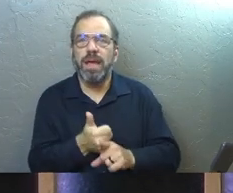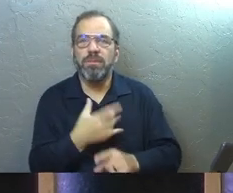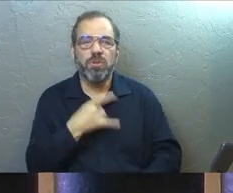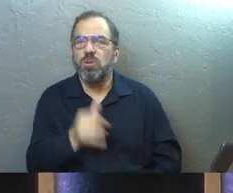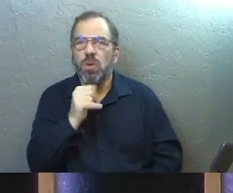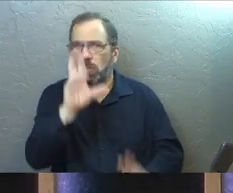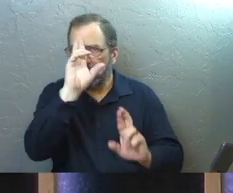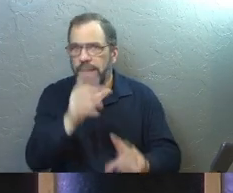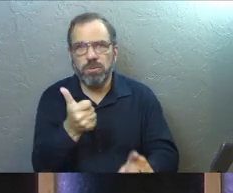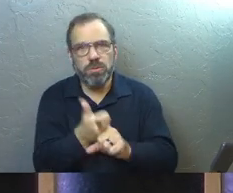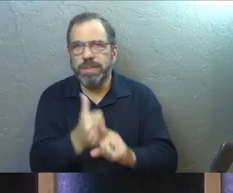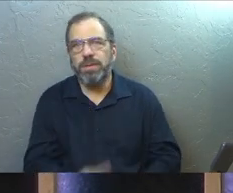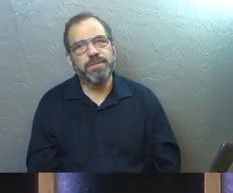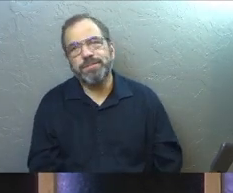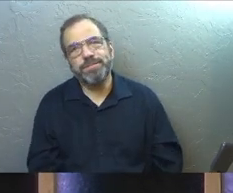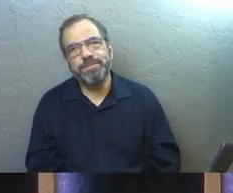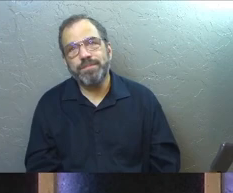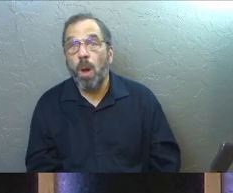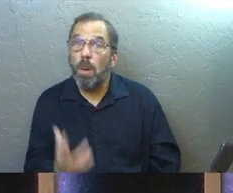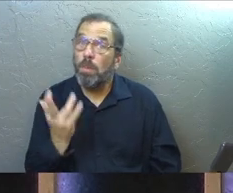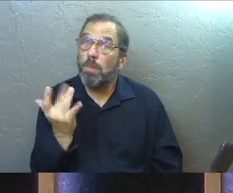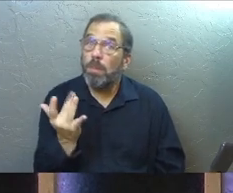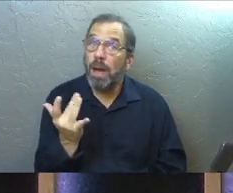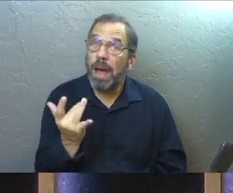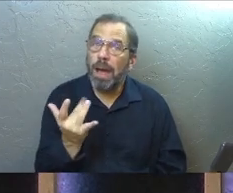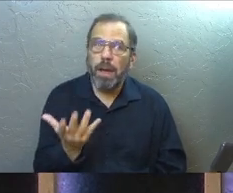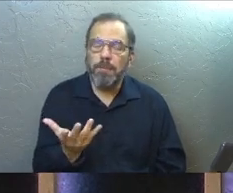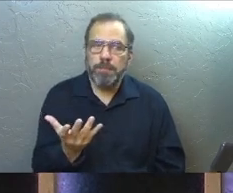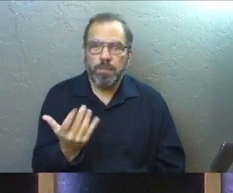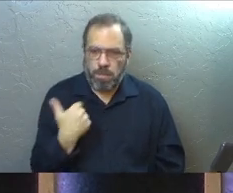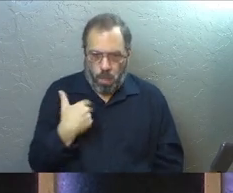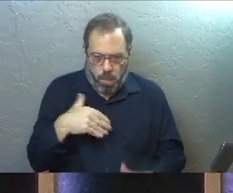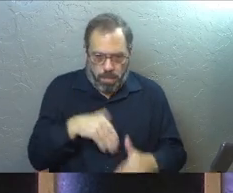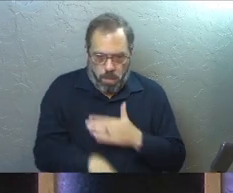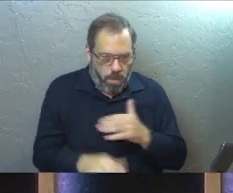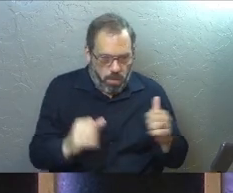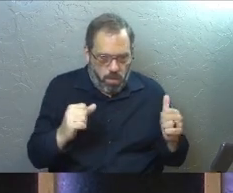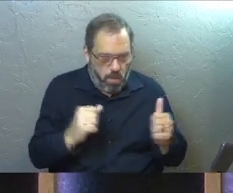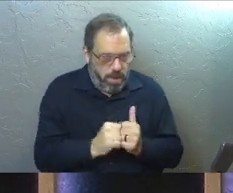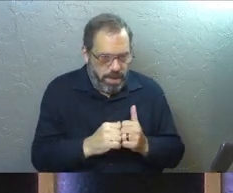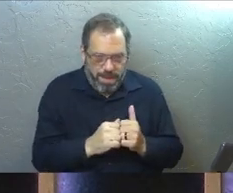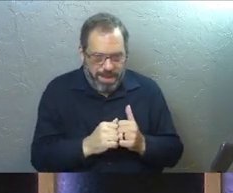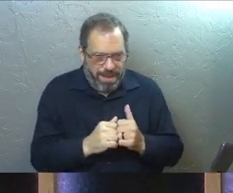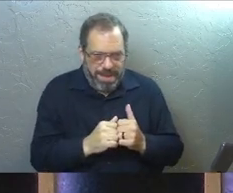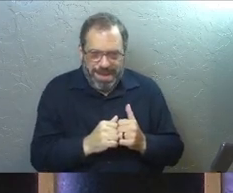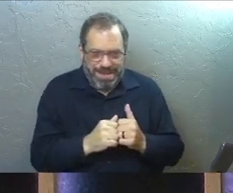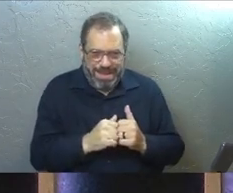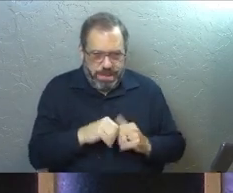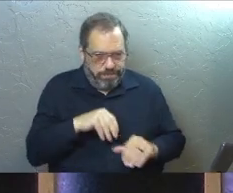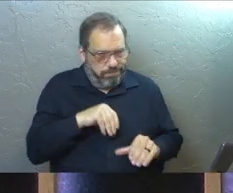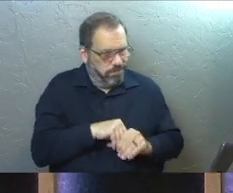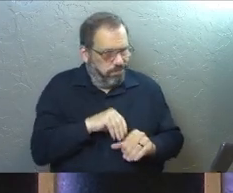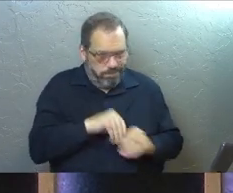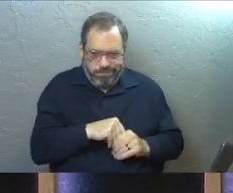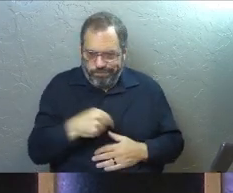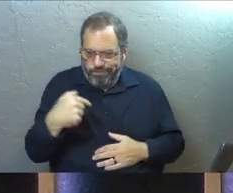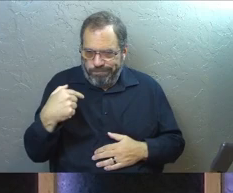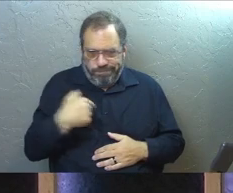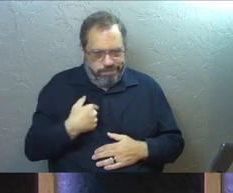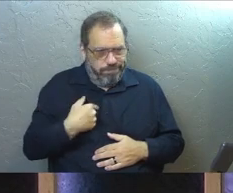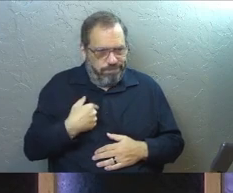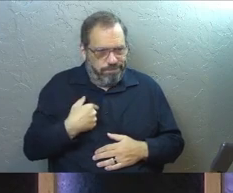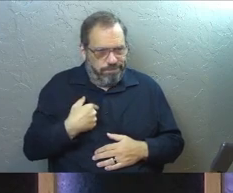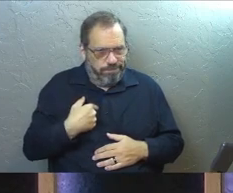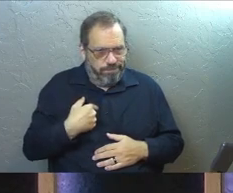You don't respect yourself because we're all born with it. We're all born with this innate sense that I should